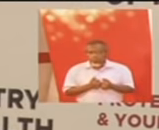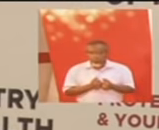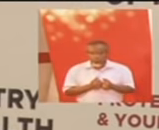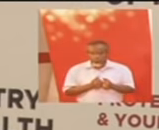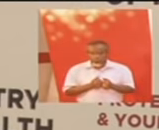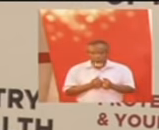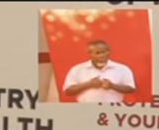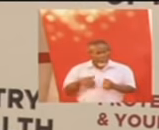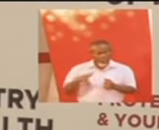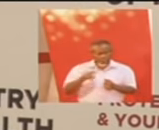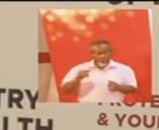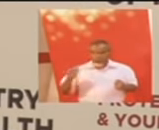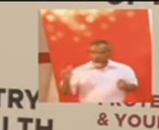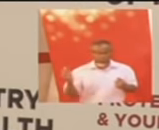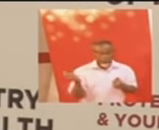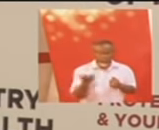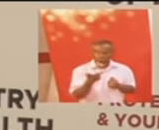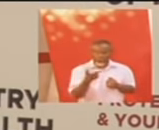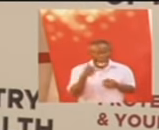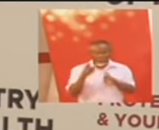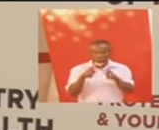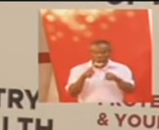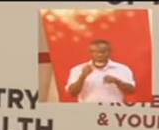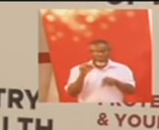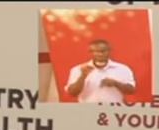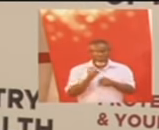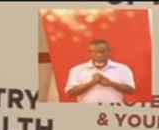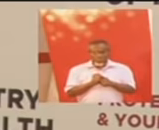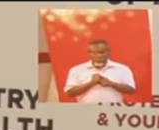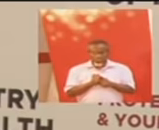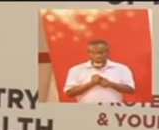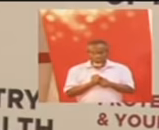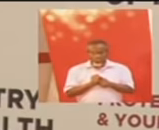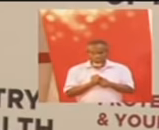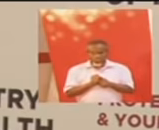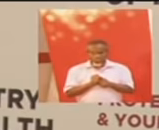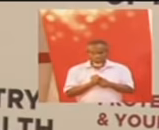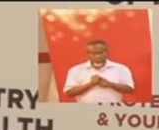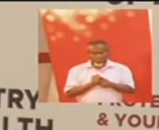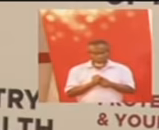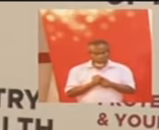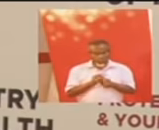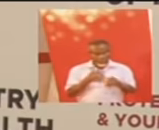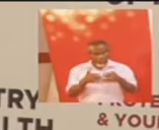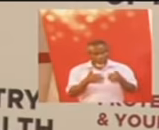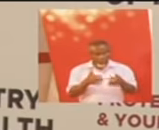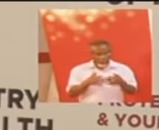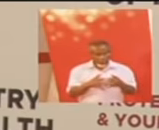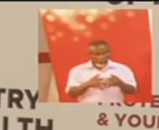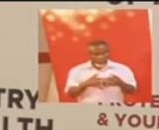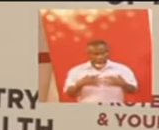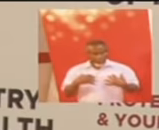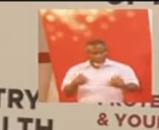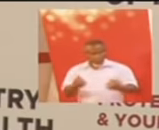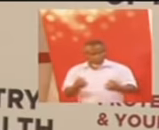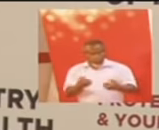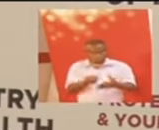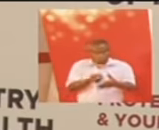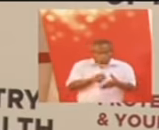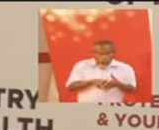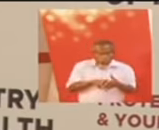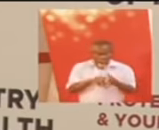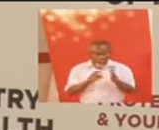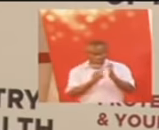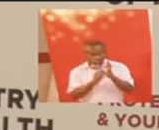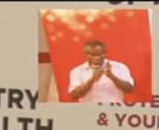the same to everyone. It applies across the board to persons who have these medical conditions such as high blood pressure and cancer,